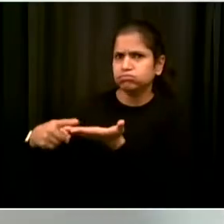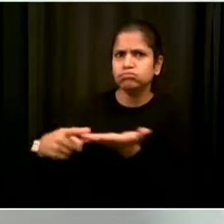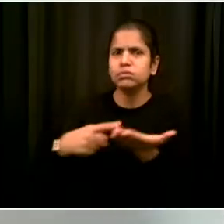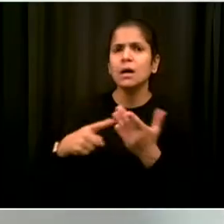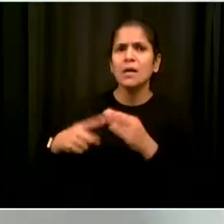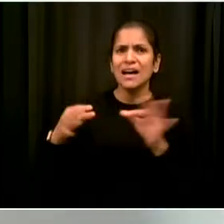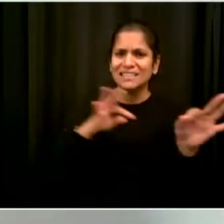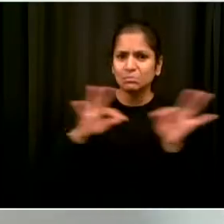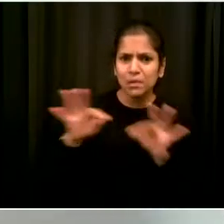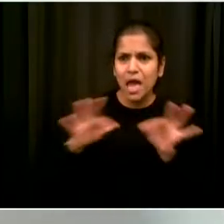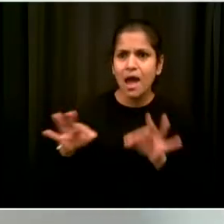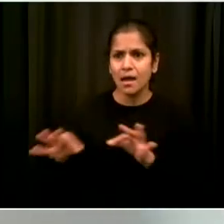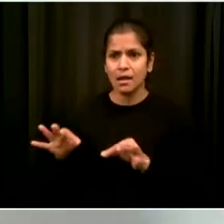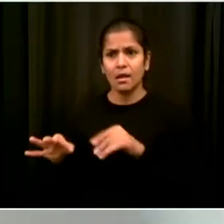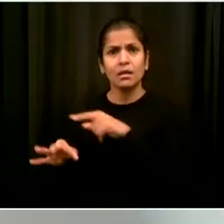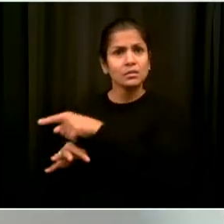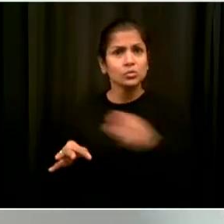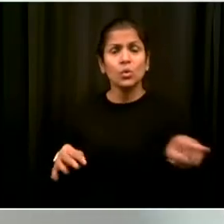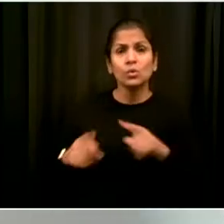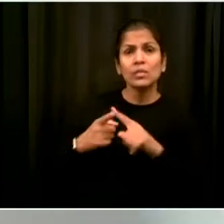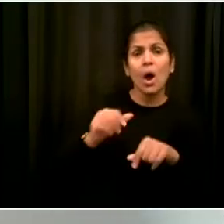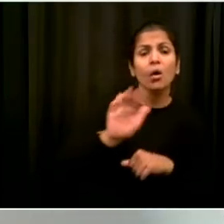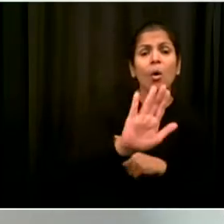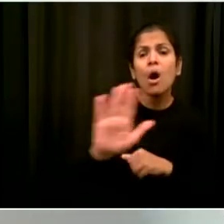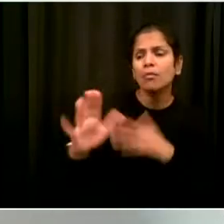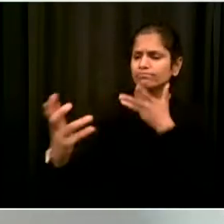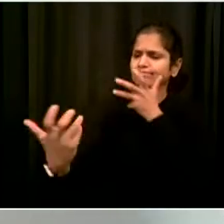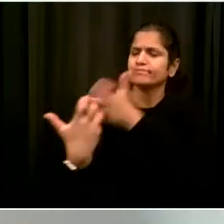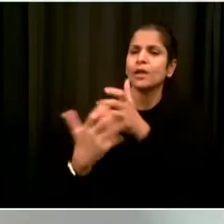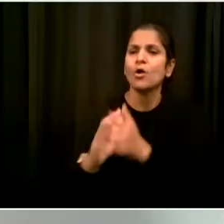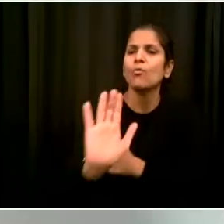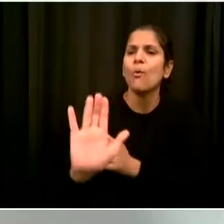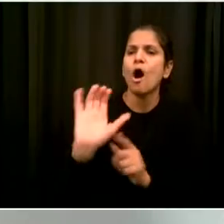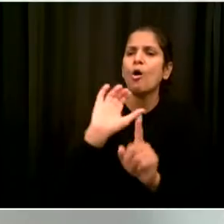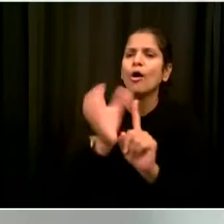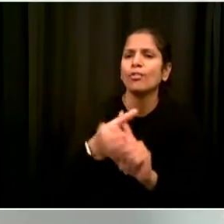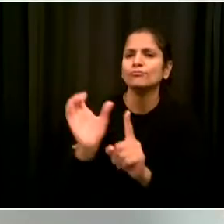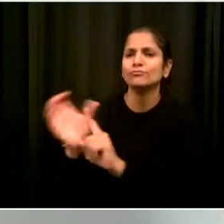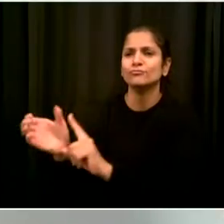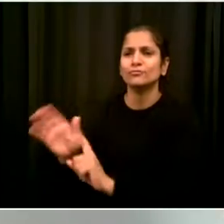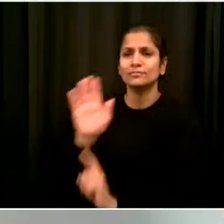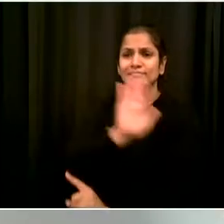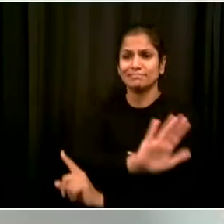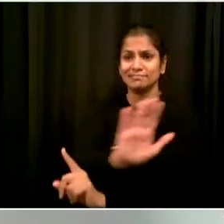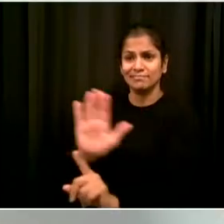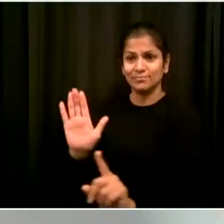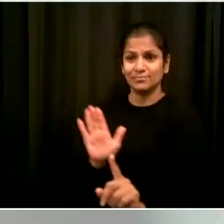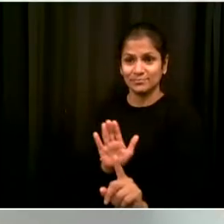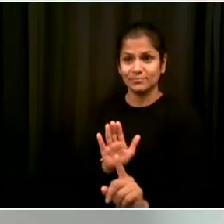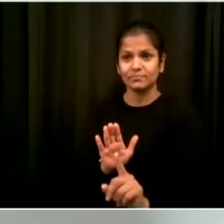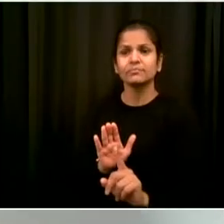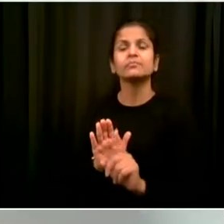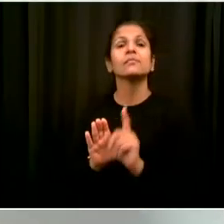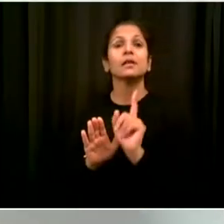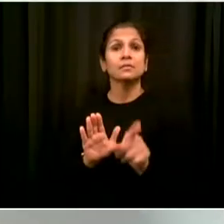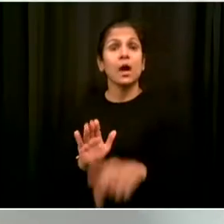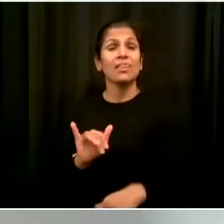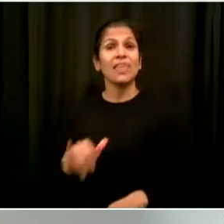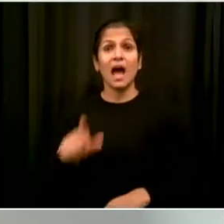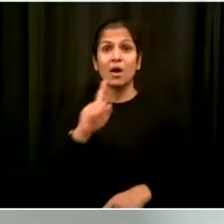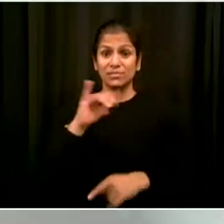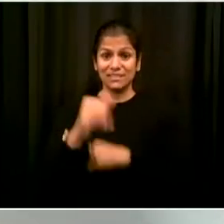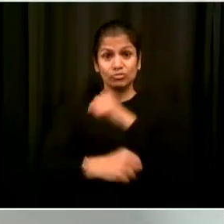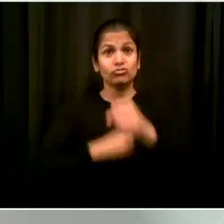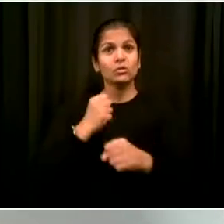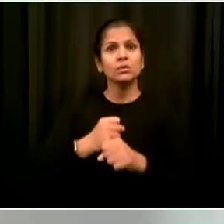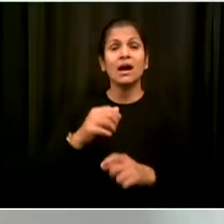also sensitive to the history of people's experiences. Through that approach, we have greatly increased influenza vaccinations this season and have some of the highest